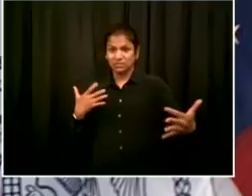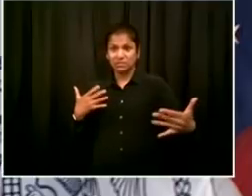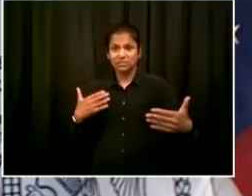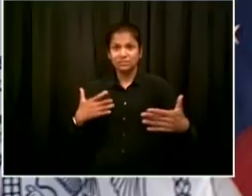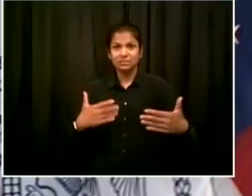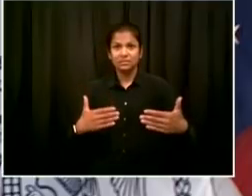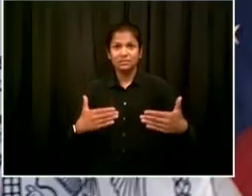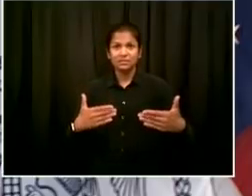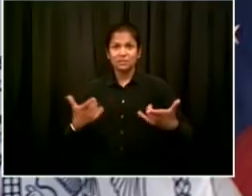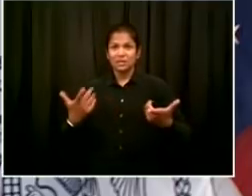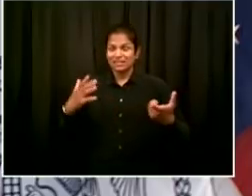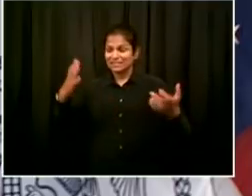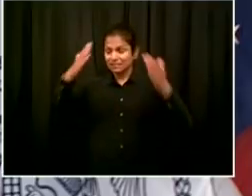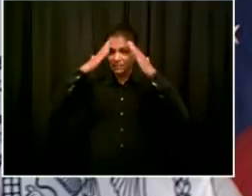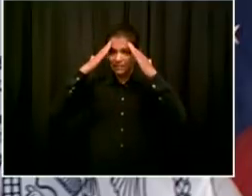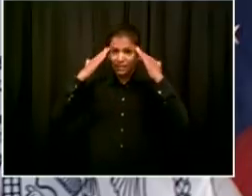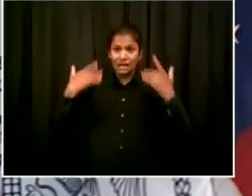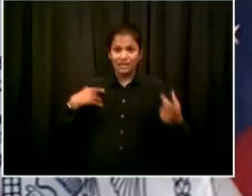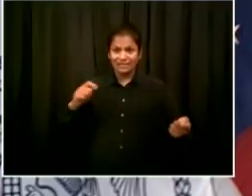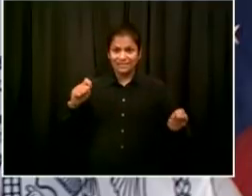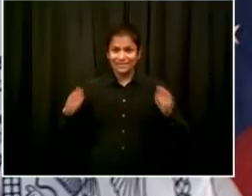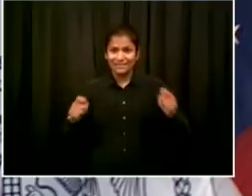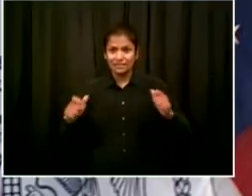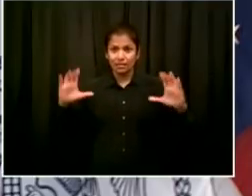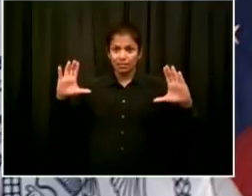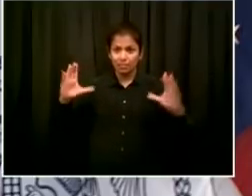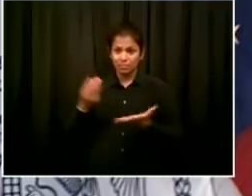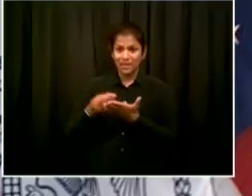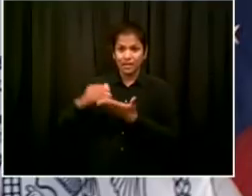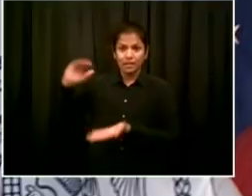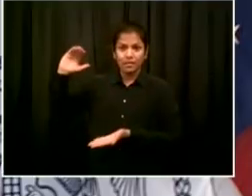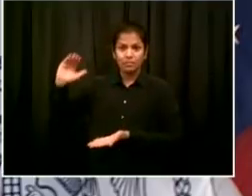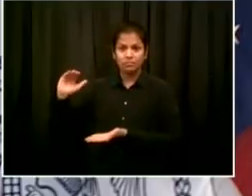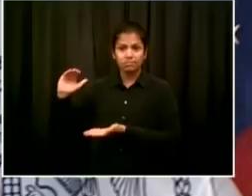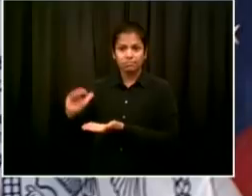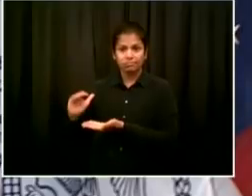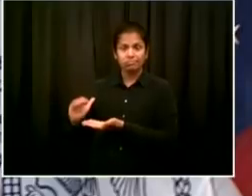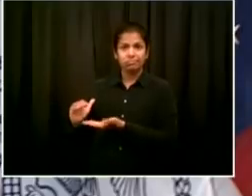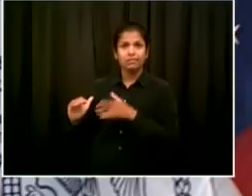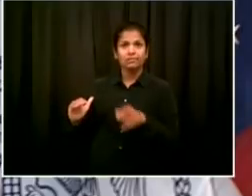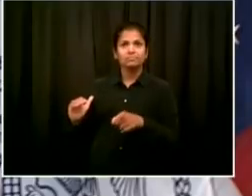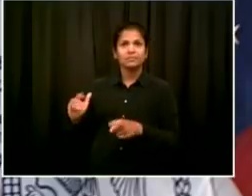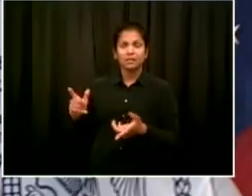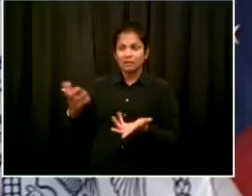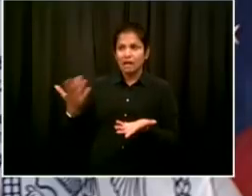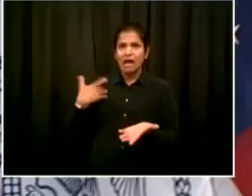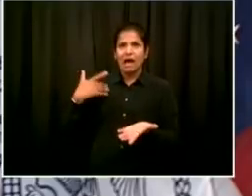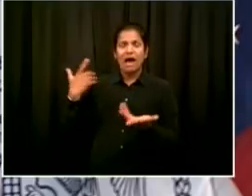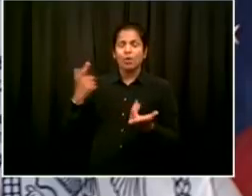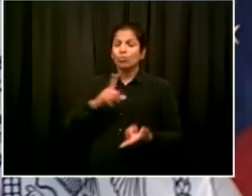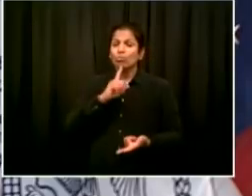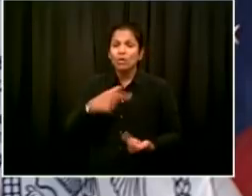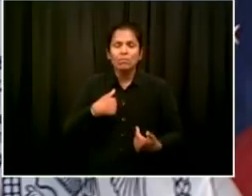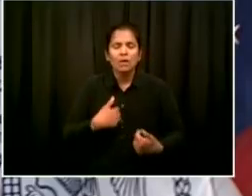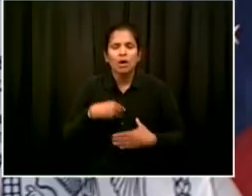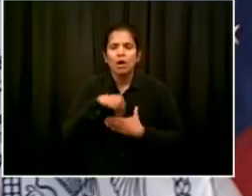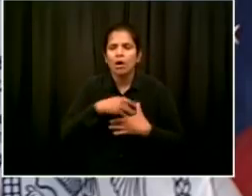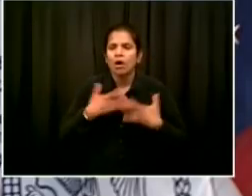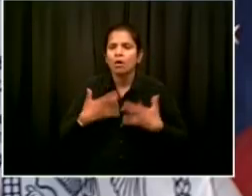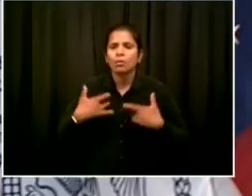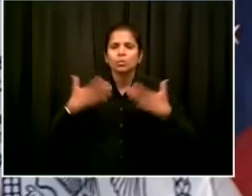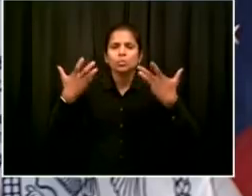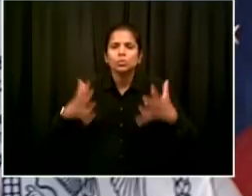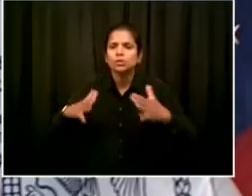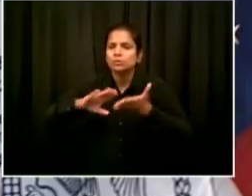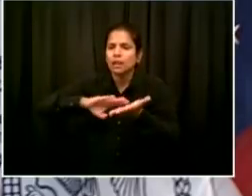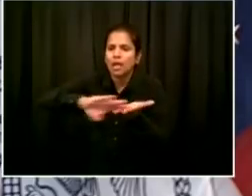not have large layoffs, and we were working very hard with our colleagues in labor to try and avert that. And we're fighting for